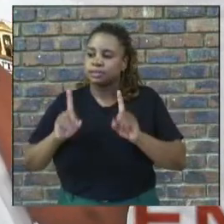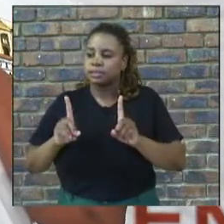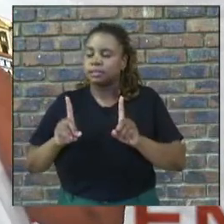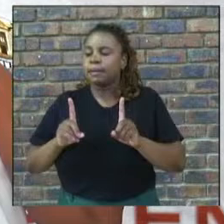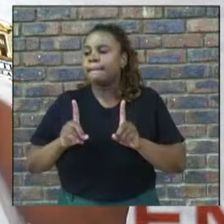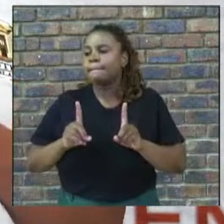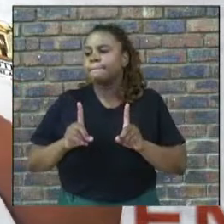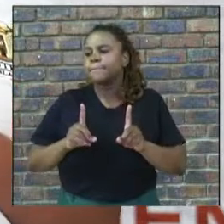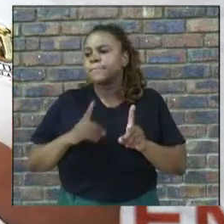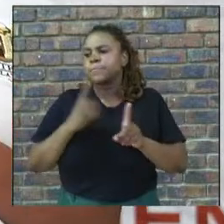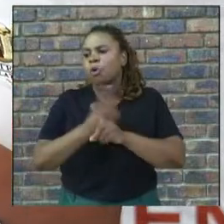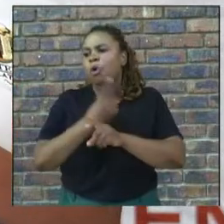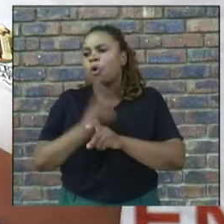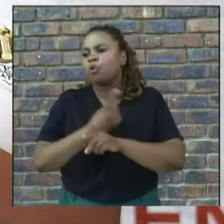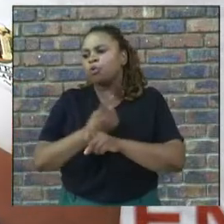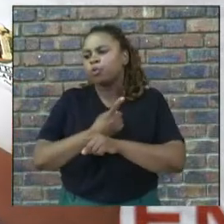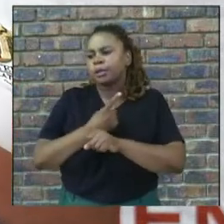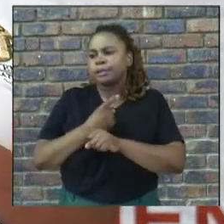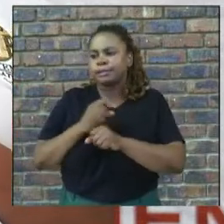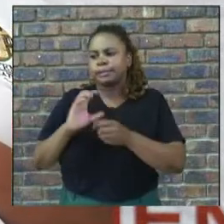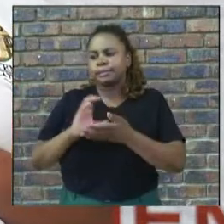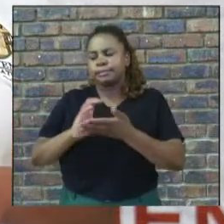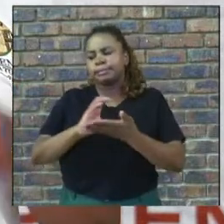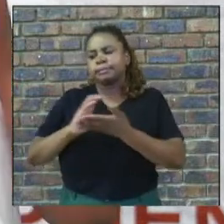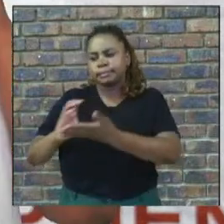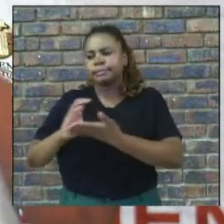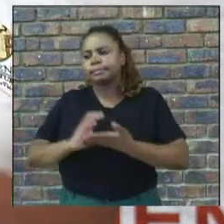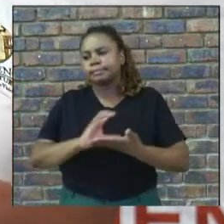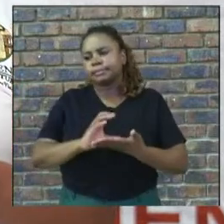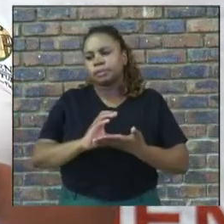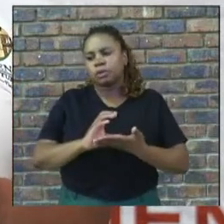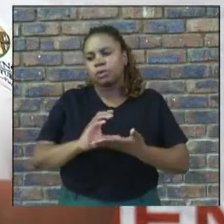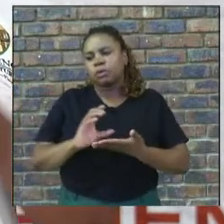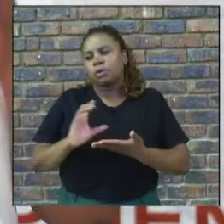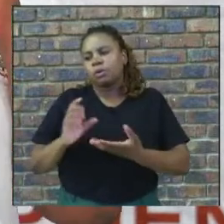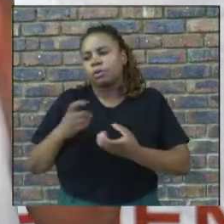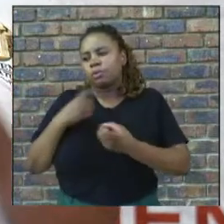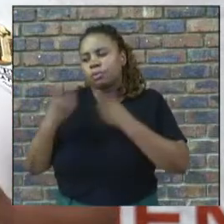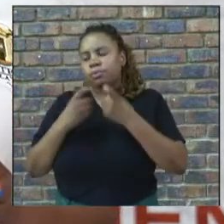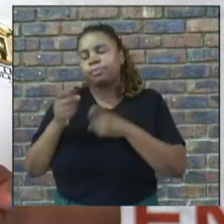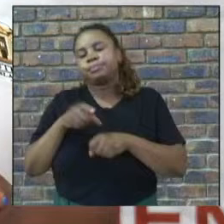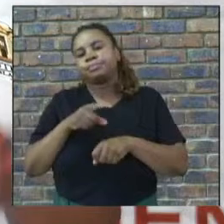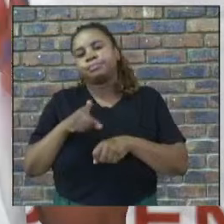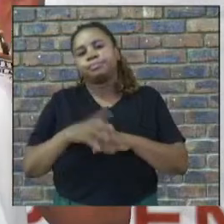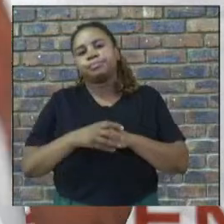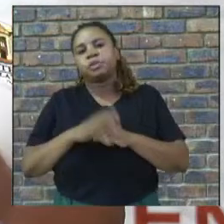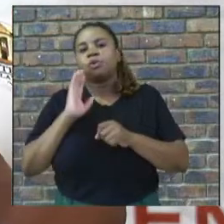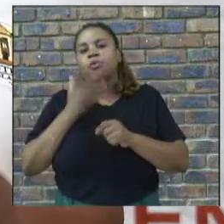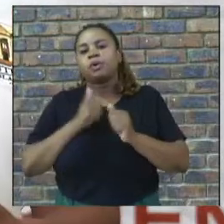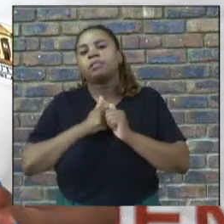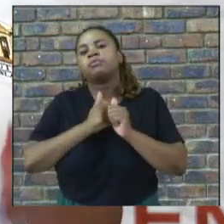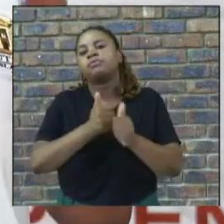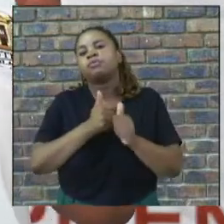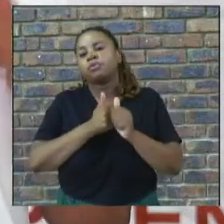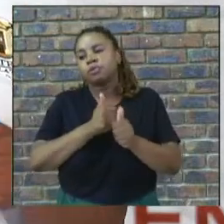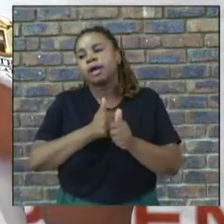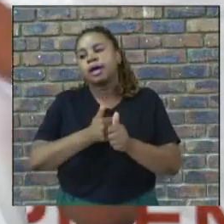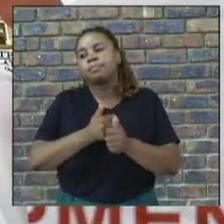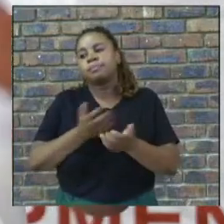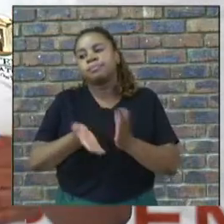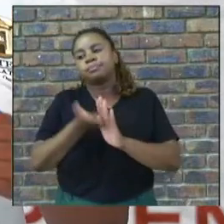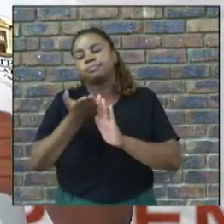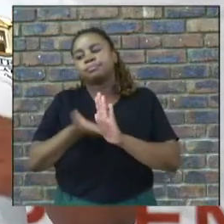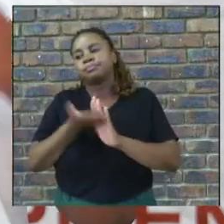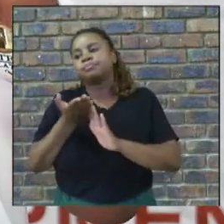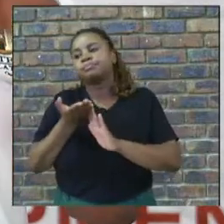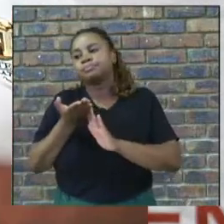JEP as one of the challenges that we need to address. So we've had you, we will make follow-ups on your behalf. Where we can